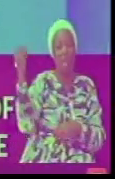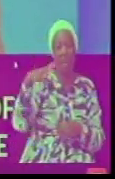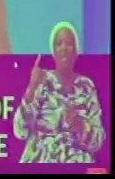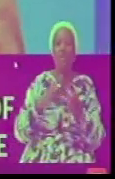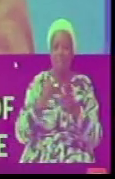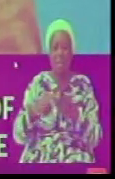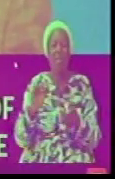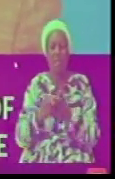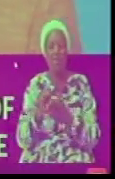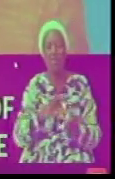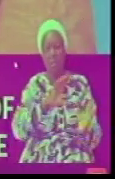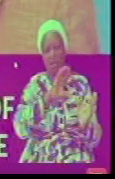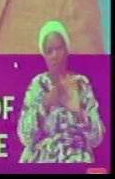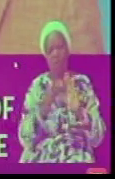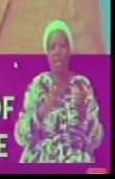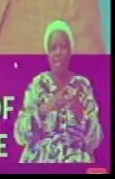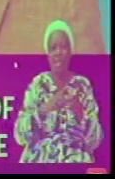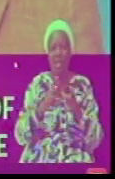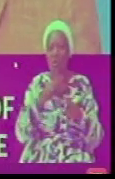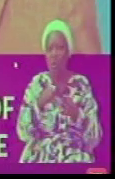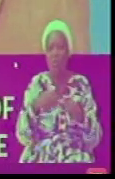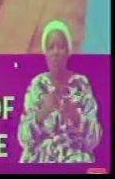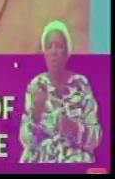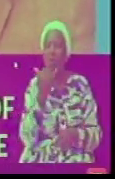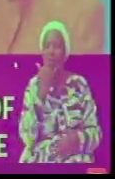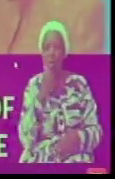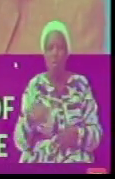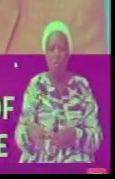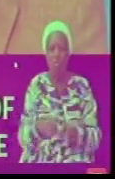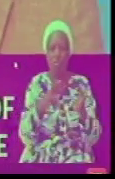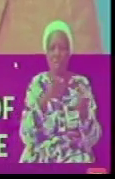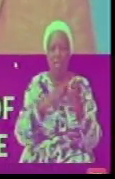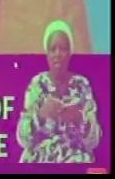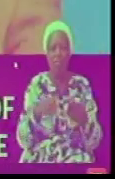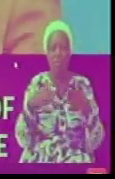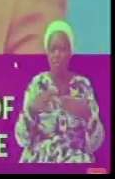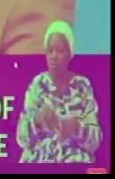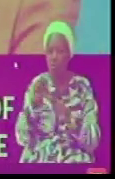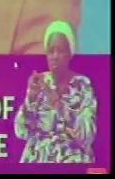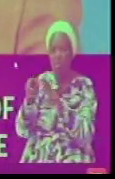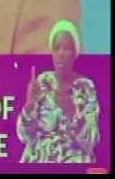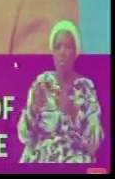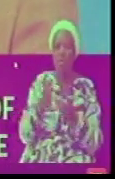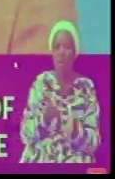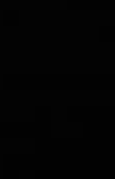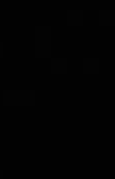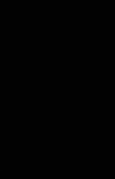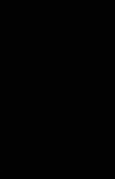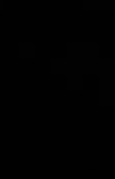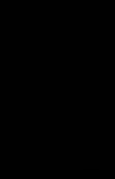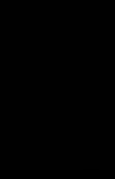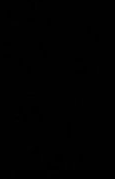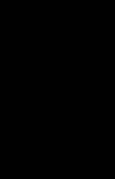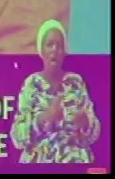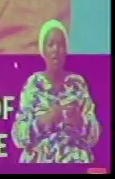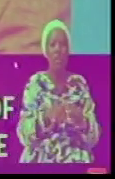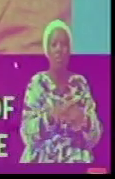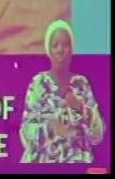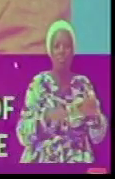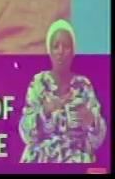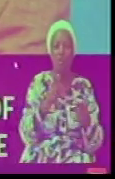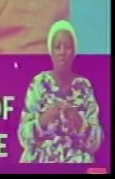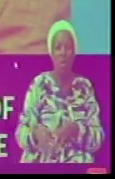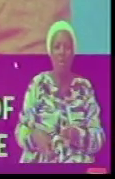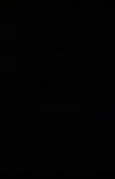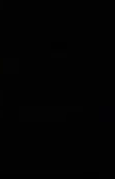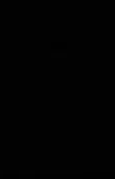conversion. When you are going the wrong road that will lead you to eternal perdition, and you turn around and the